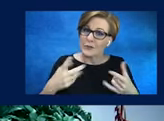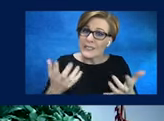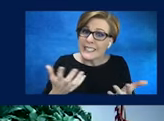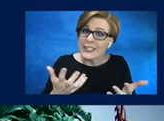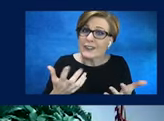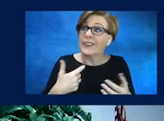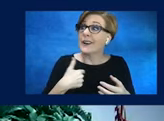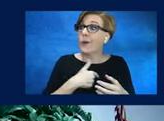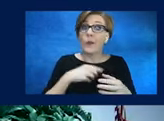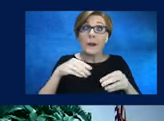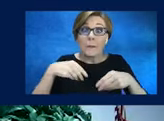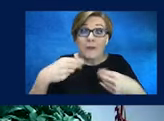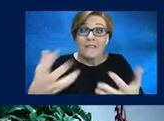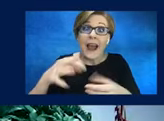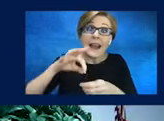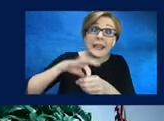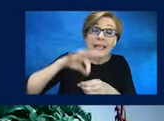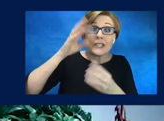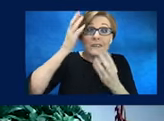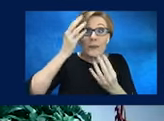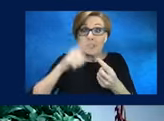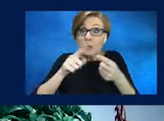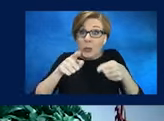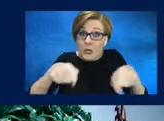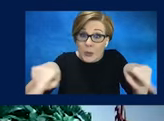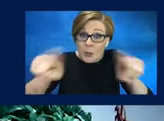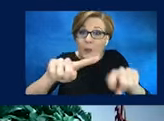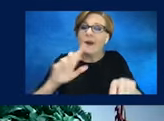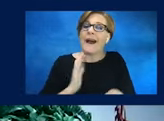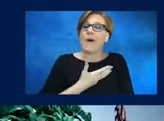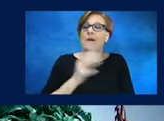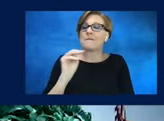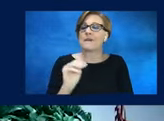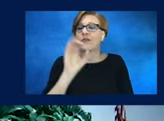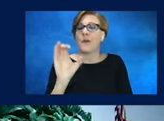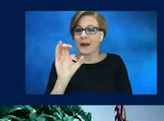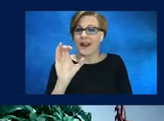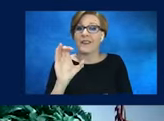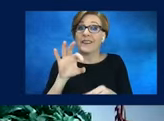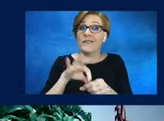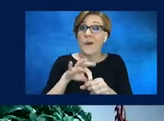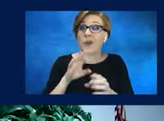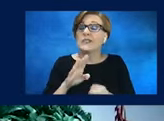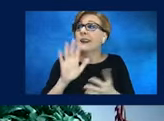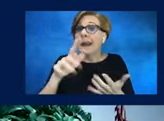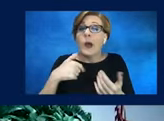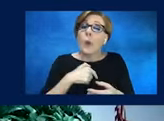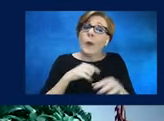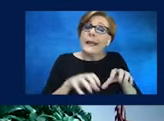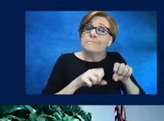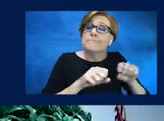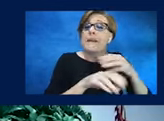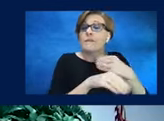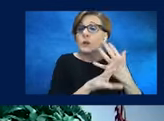information directly to you, our Maricopa County voters. Now, as some of you know, we've held virtual workshops and seminars last